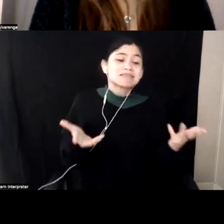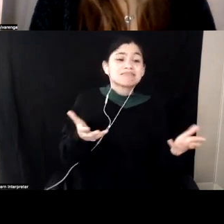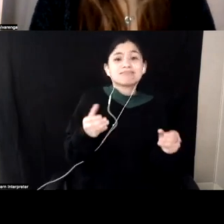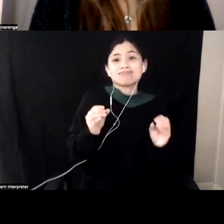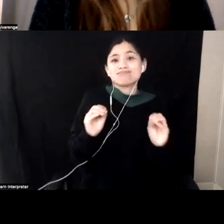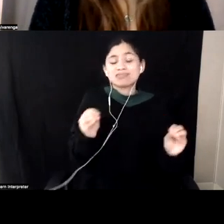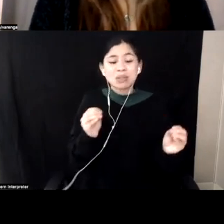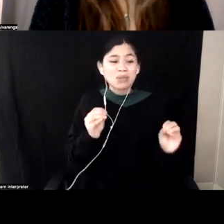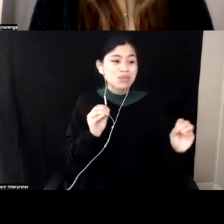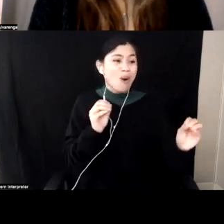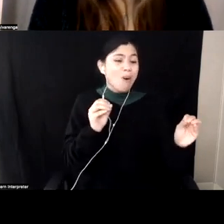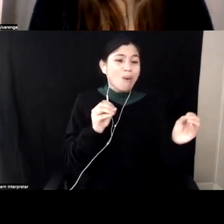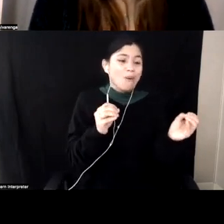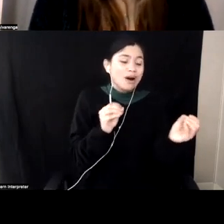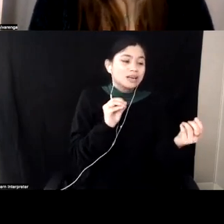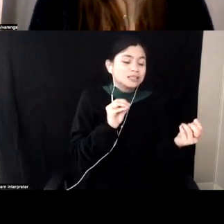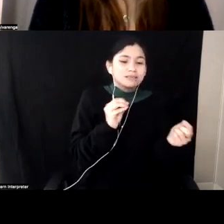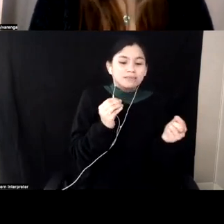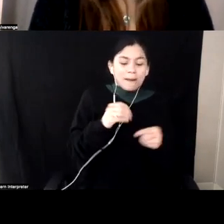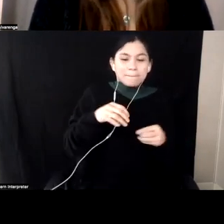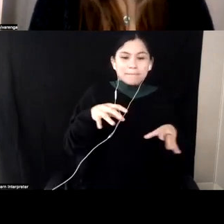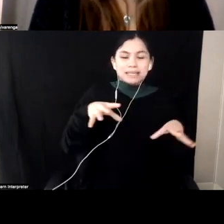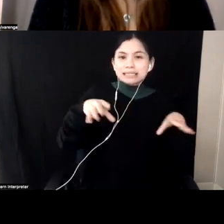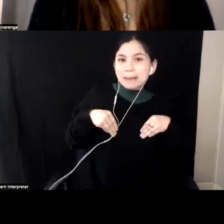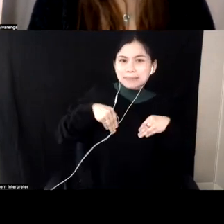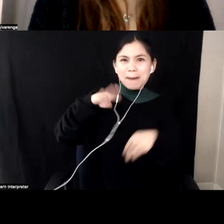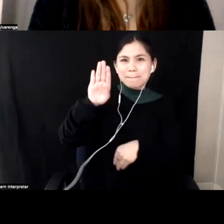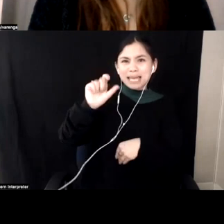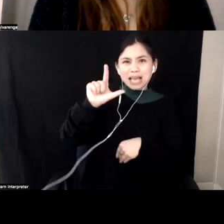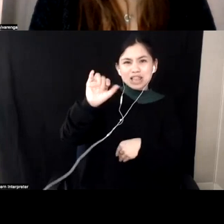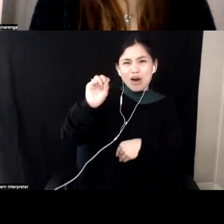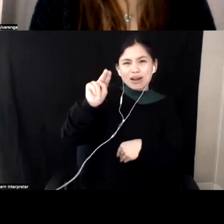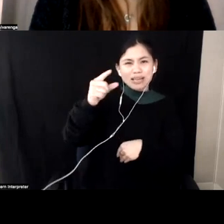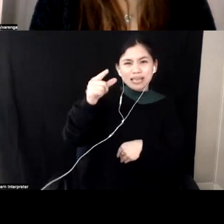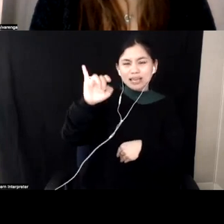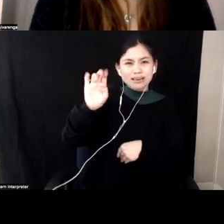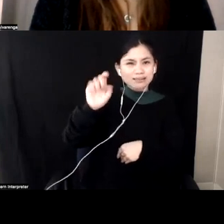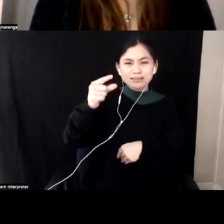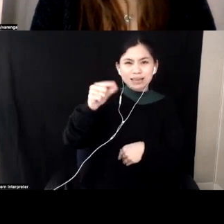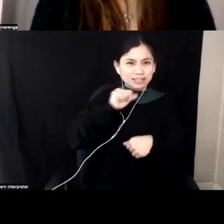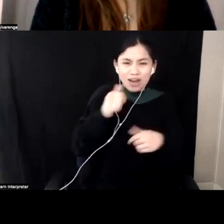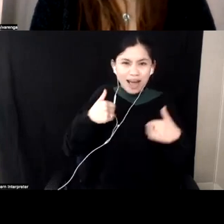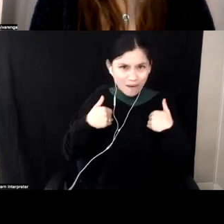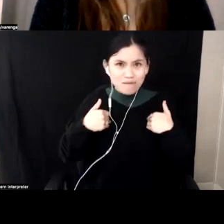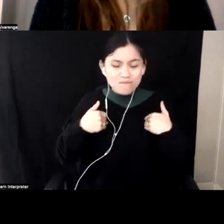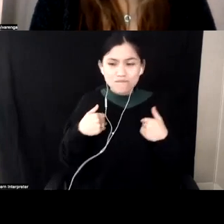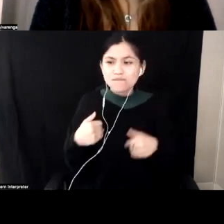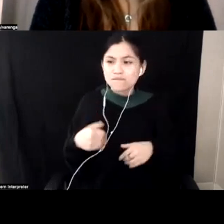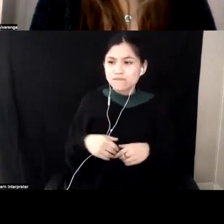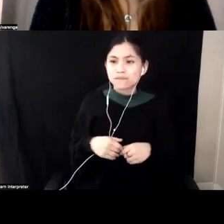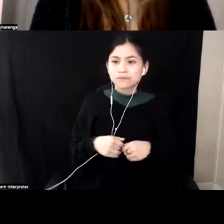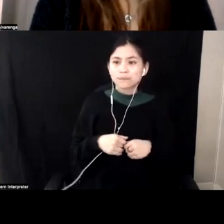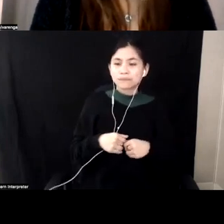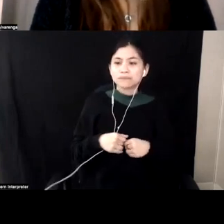sense of belonging. A culture of stress is when the deaf Latinx youth tries to adapt to the